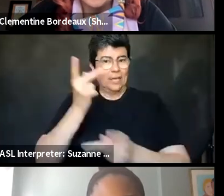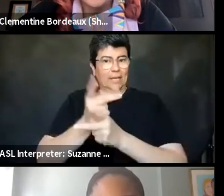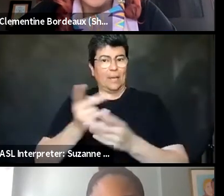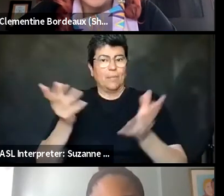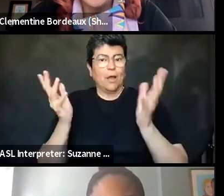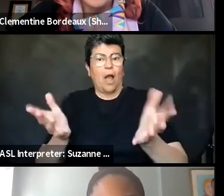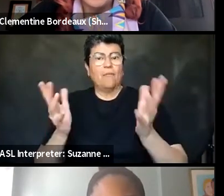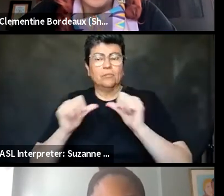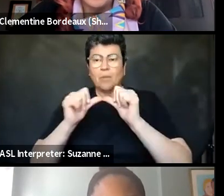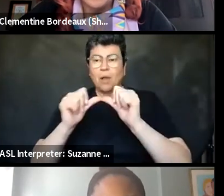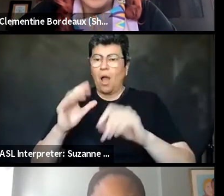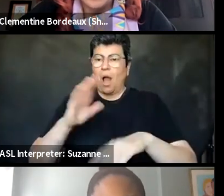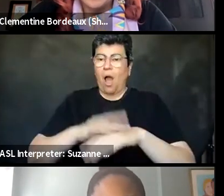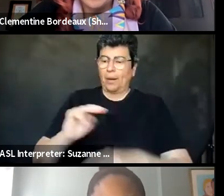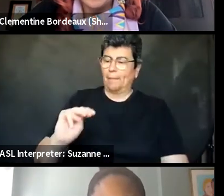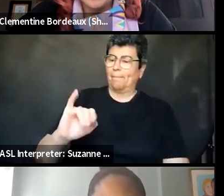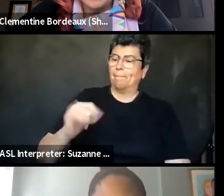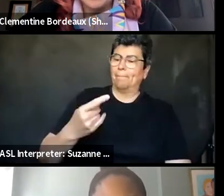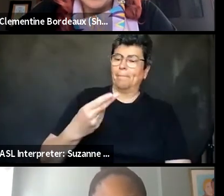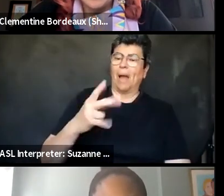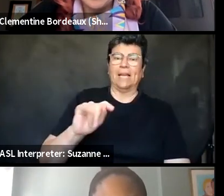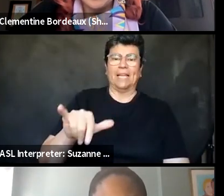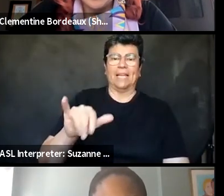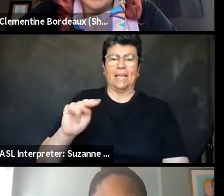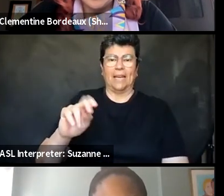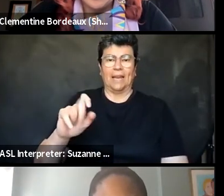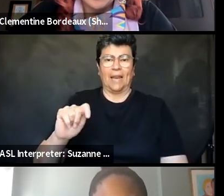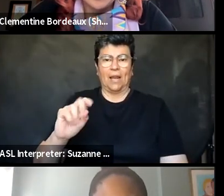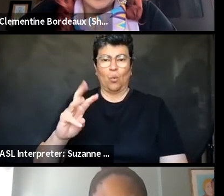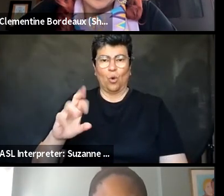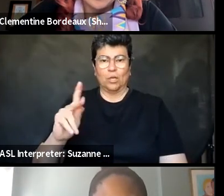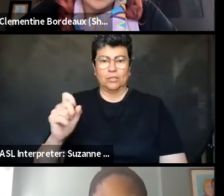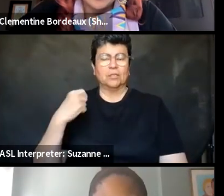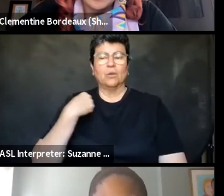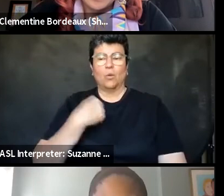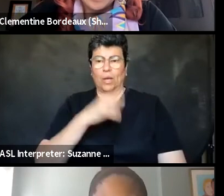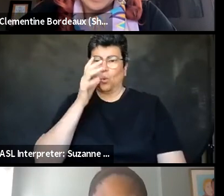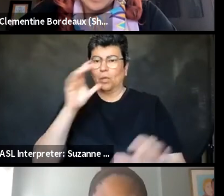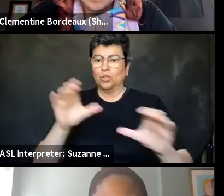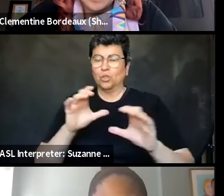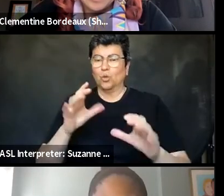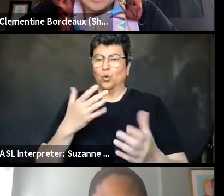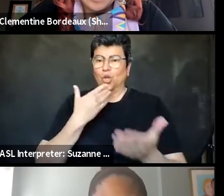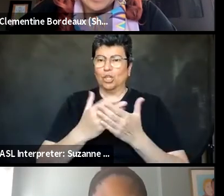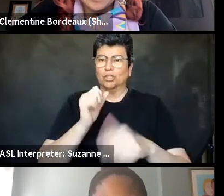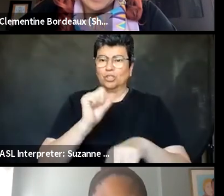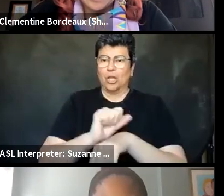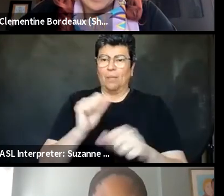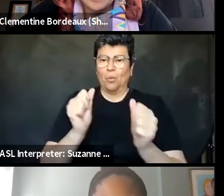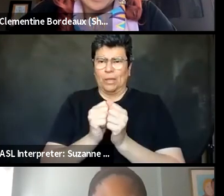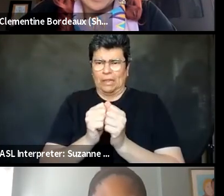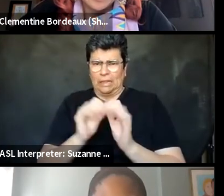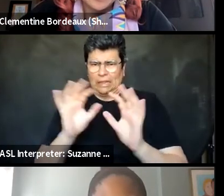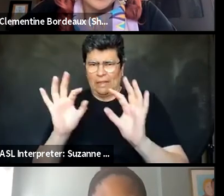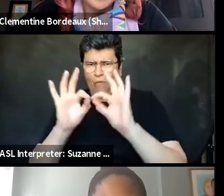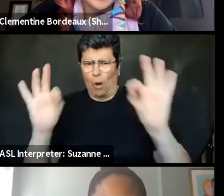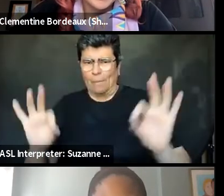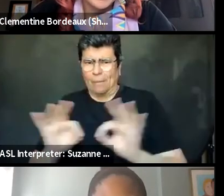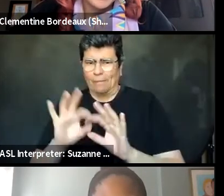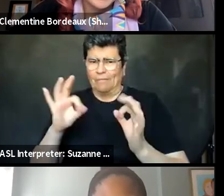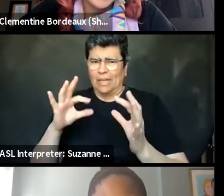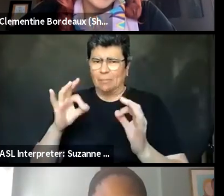Mighty Networks. And in the chat, I'm also going to just quickly drop a feedback form if I can figure out what I did with it.